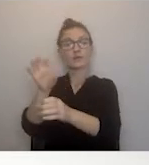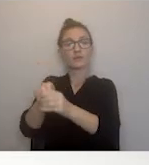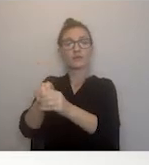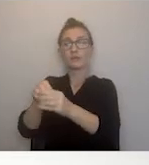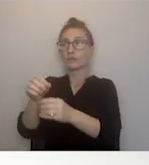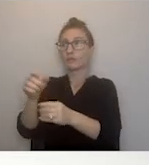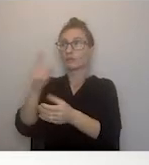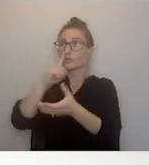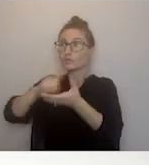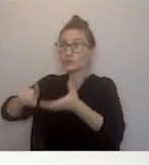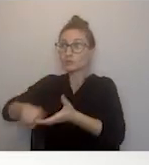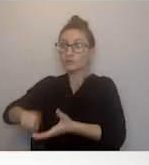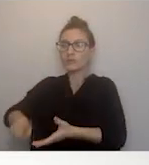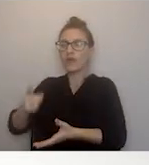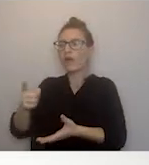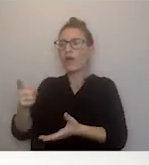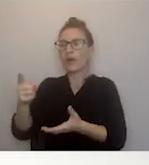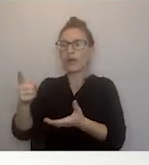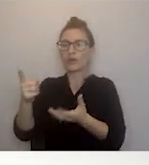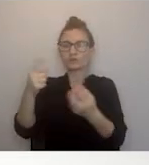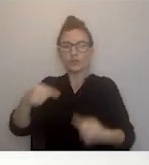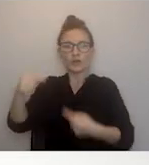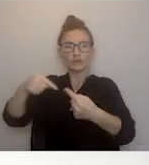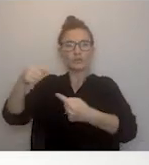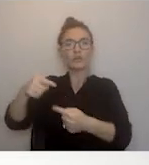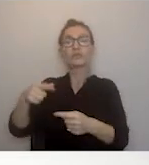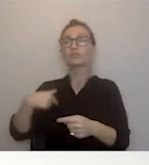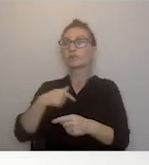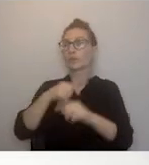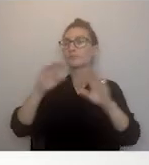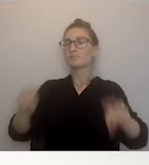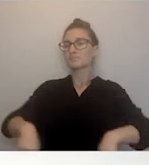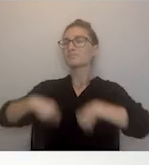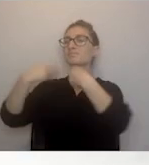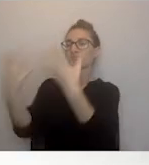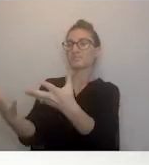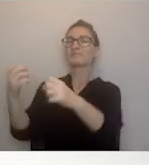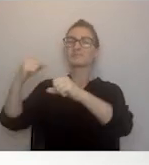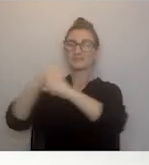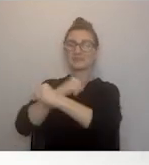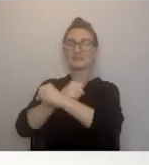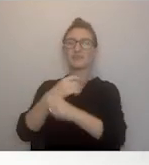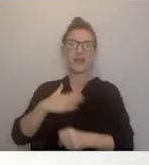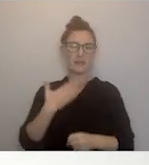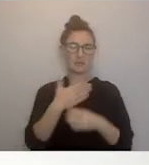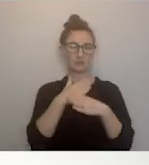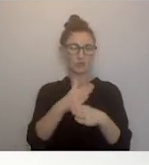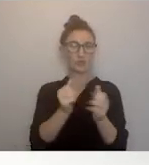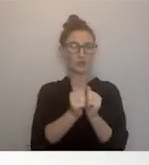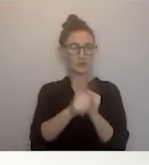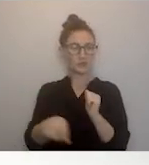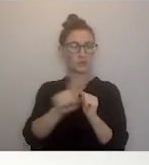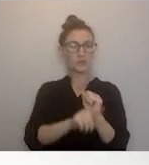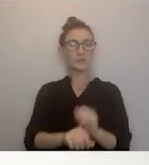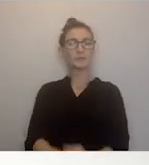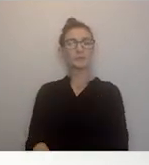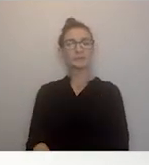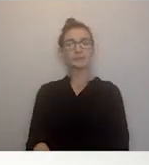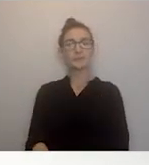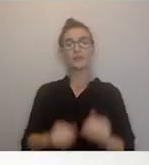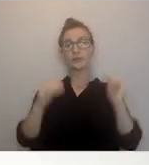Everyone in grant and research is like, why? It's so hard to do. But we have kind of found ways to overcome that, and I'm happy to share that as